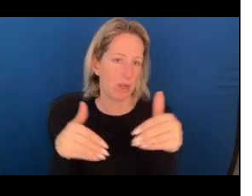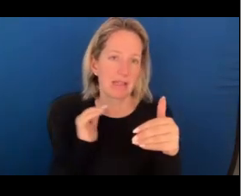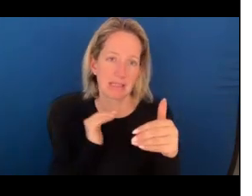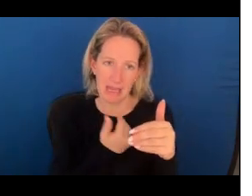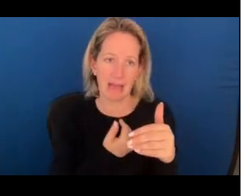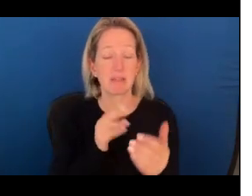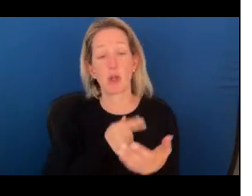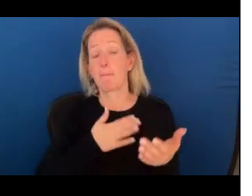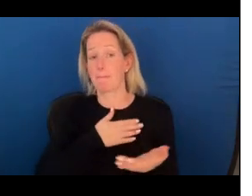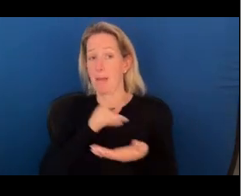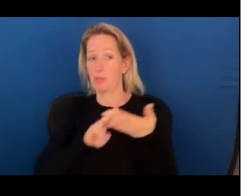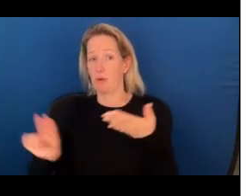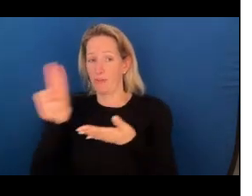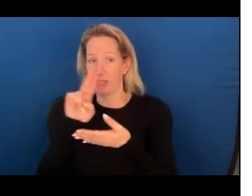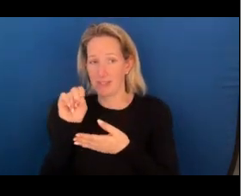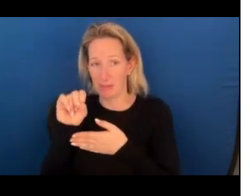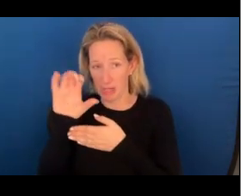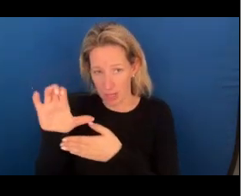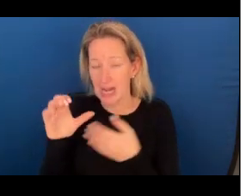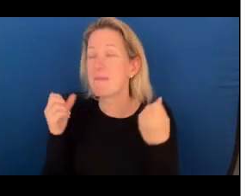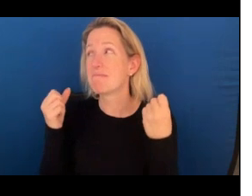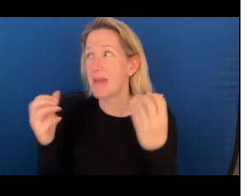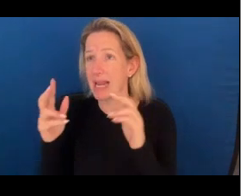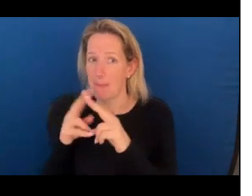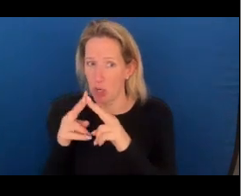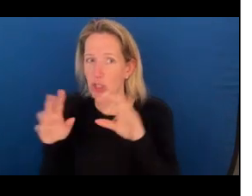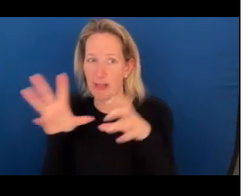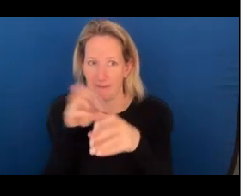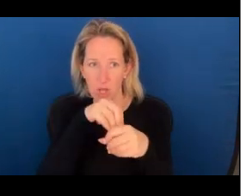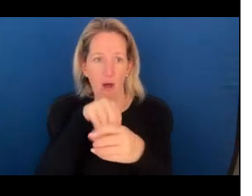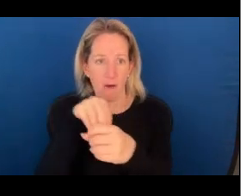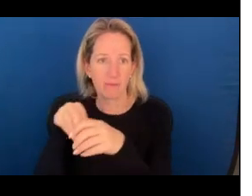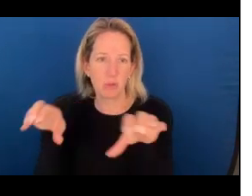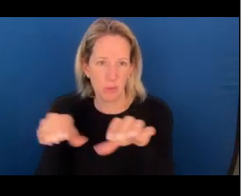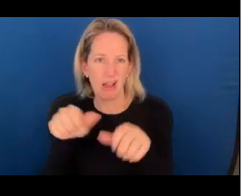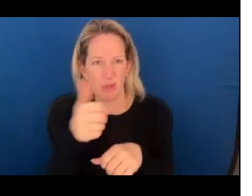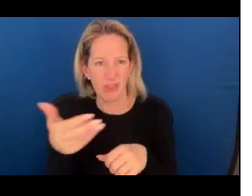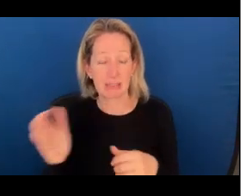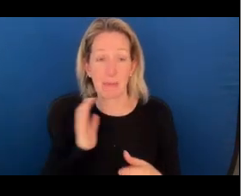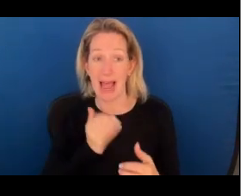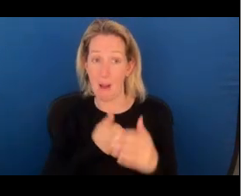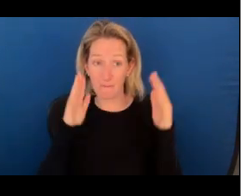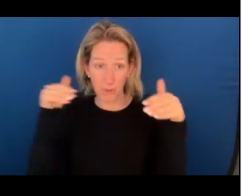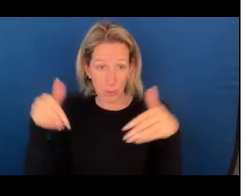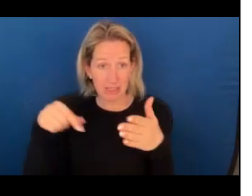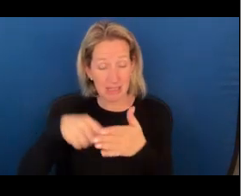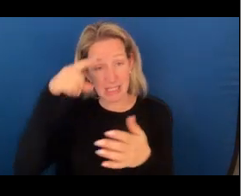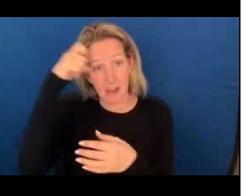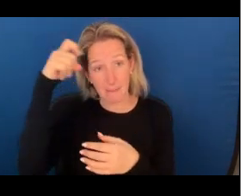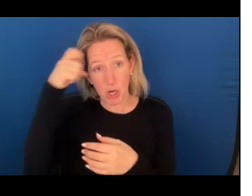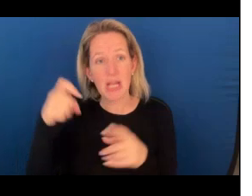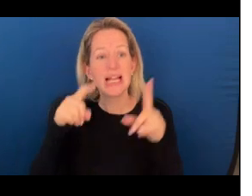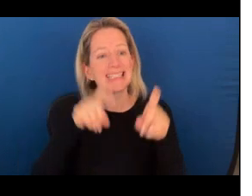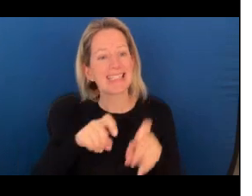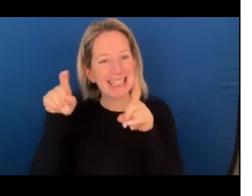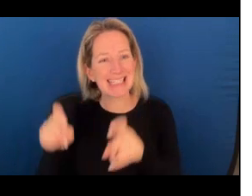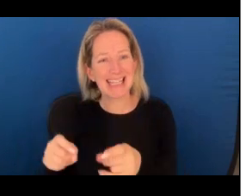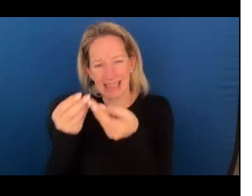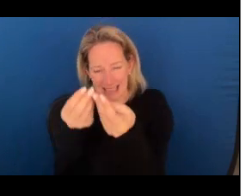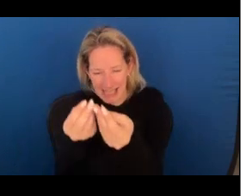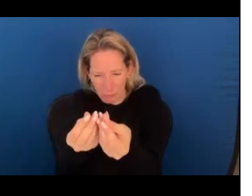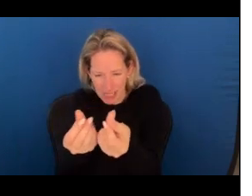University of South Carolina, we have lots of partners doing other stuff elsewhere. But one thing that we really focused on this summer was testing the degradation